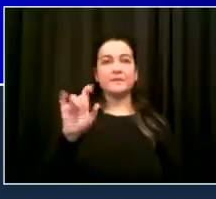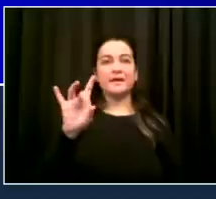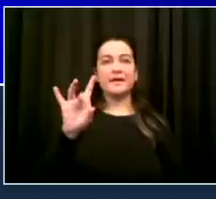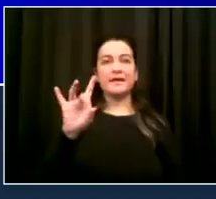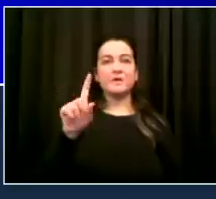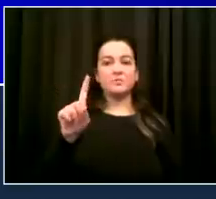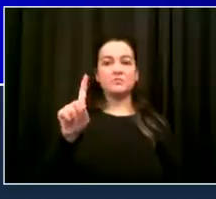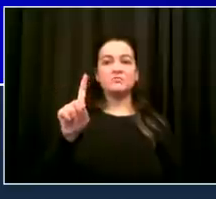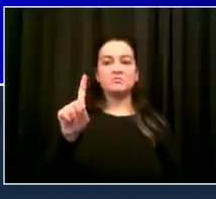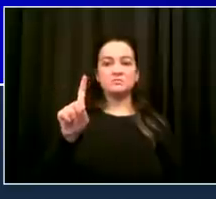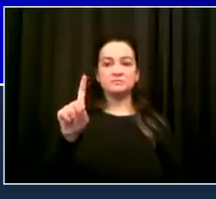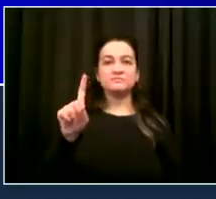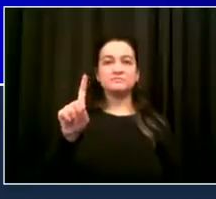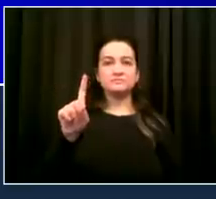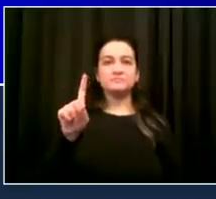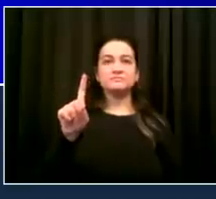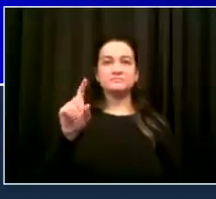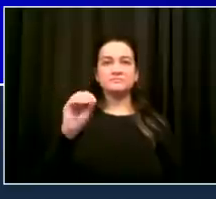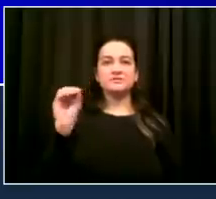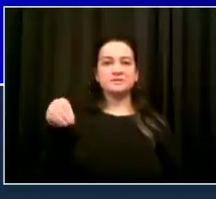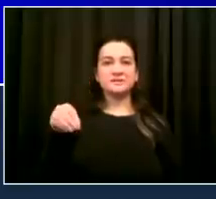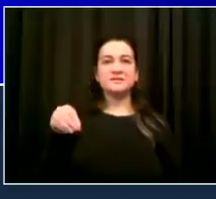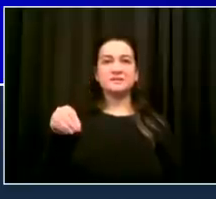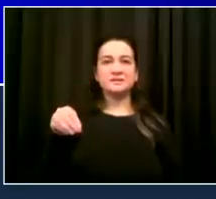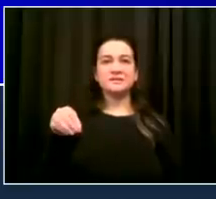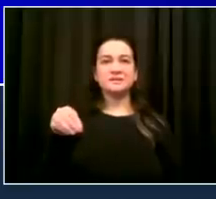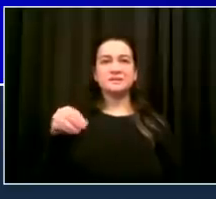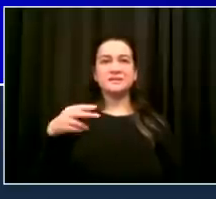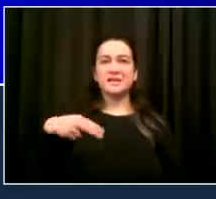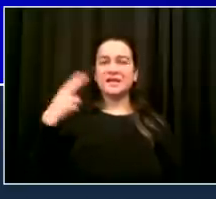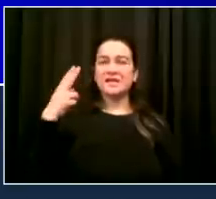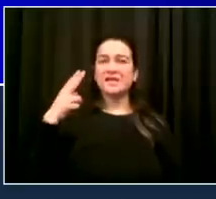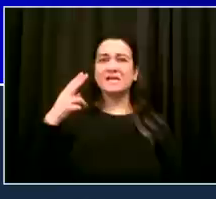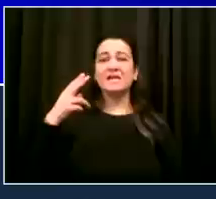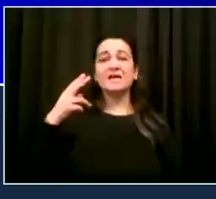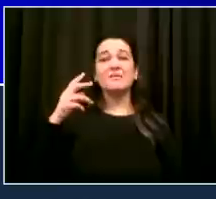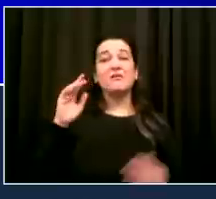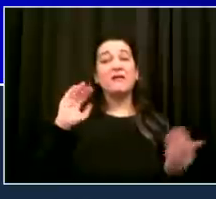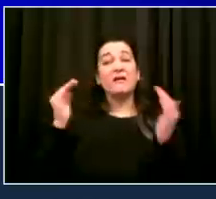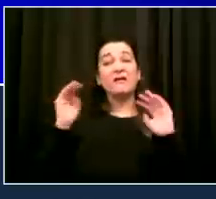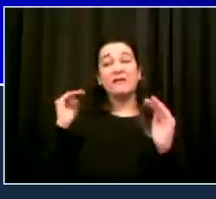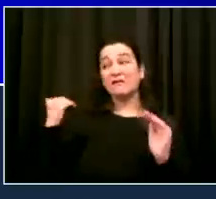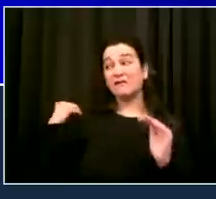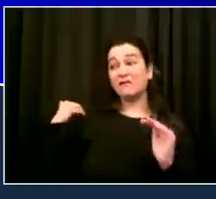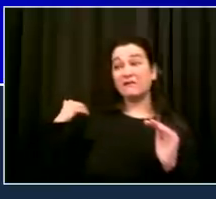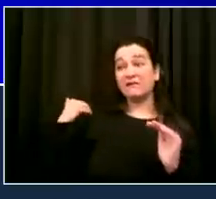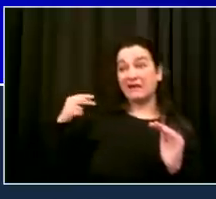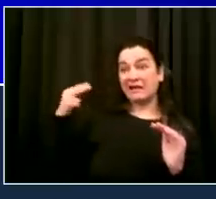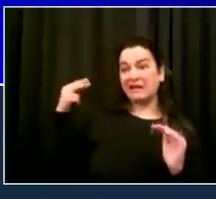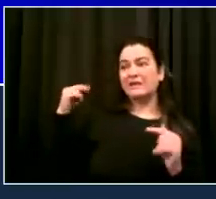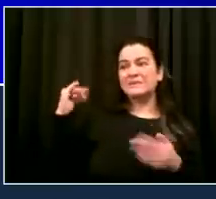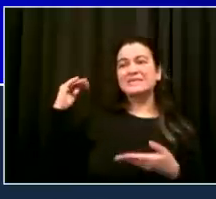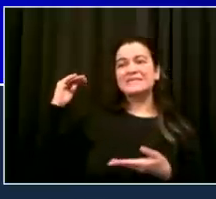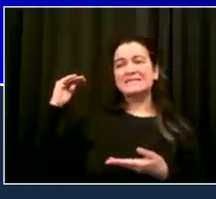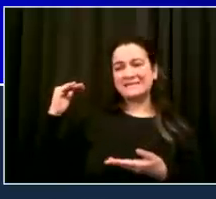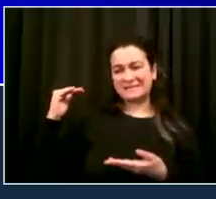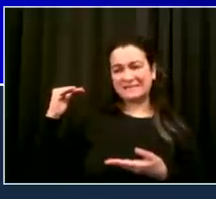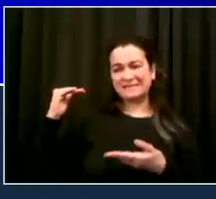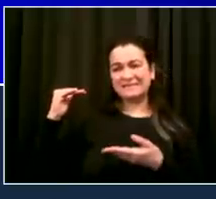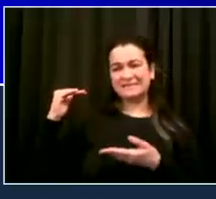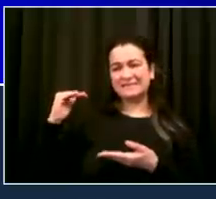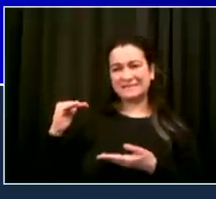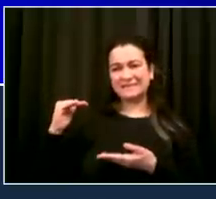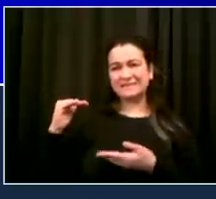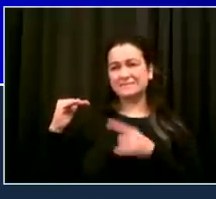down. The vaccine, as you heard, we reached 26,000 people yesterday. This is going fast. We're going to reach more and more people, protect more and more people. You're going to see it start to have an